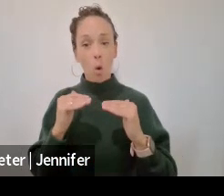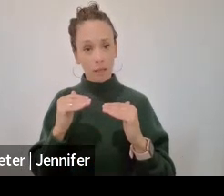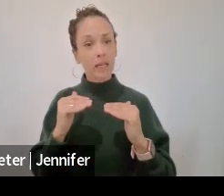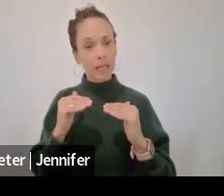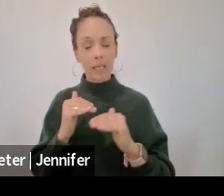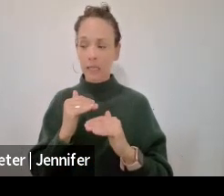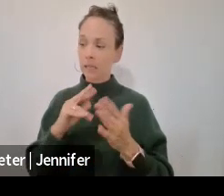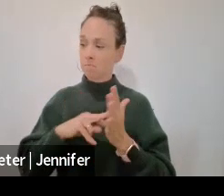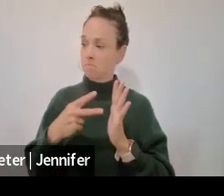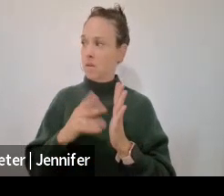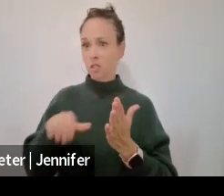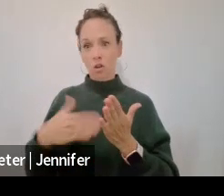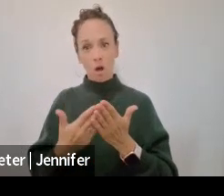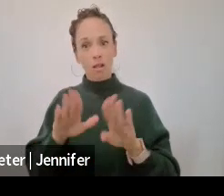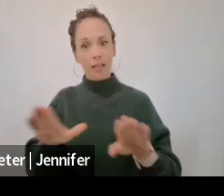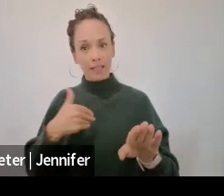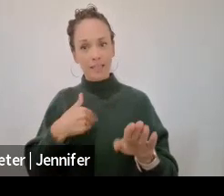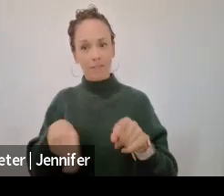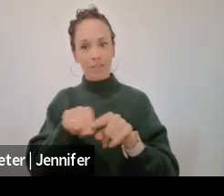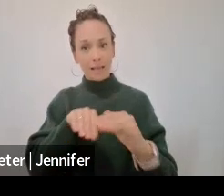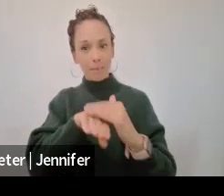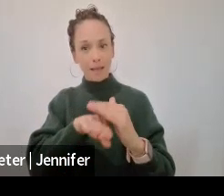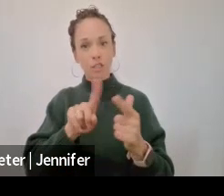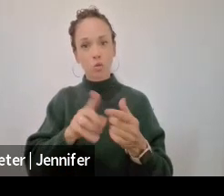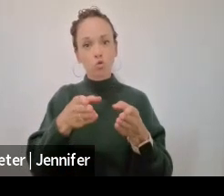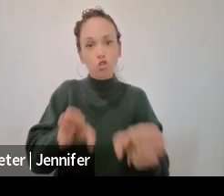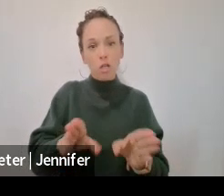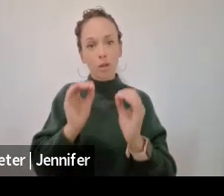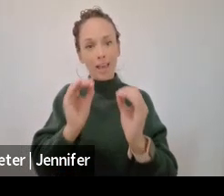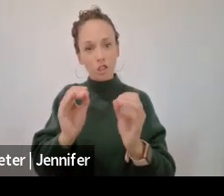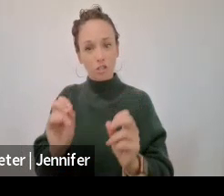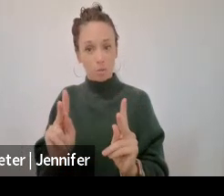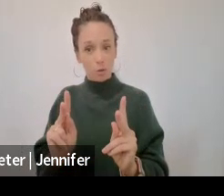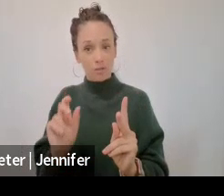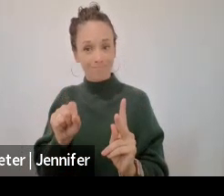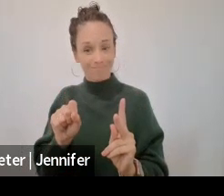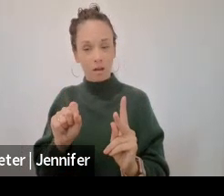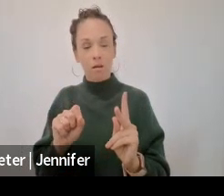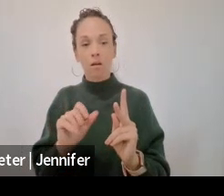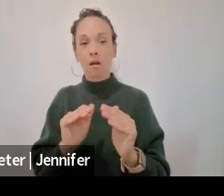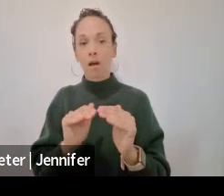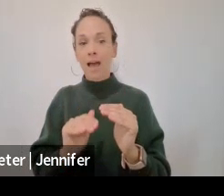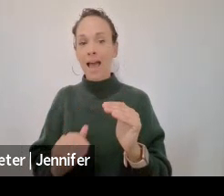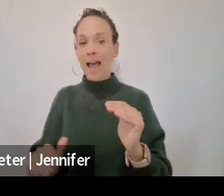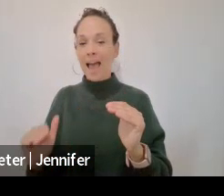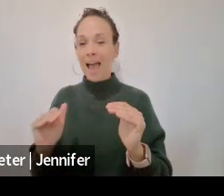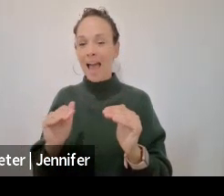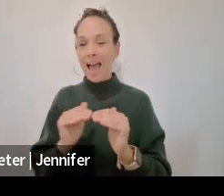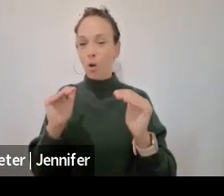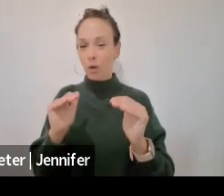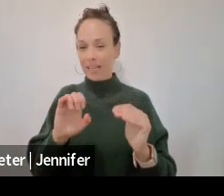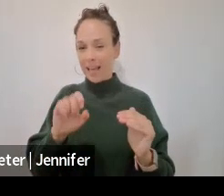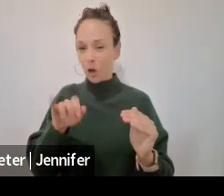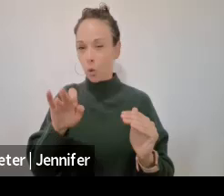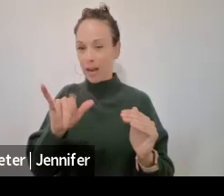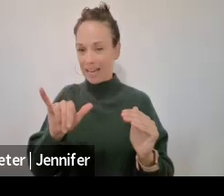the same access to the general and educational opportunities, equity refers to ensuring